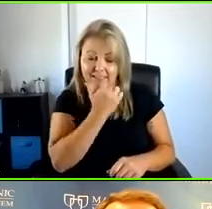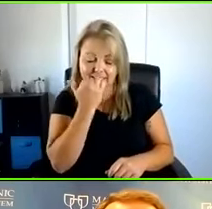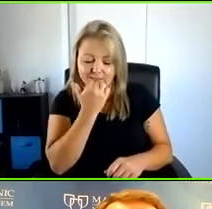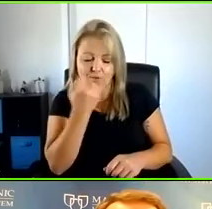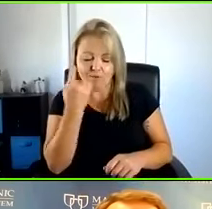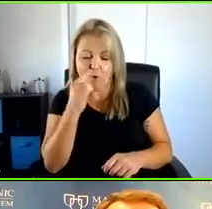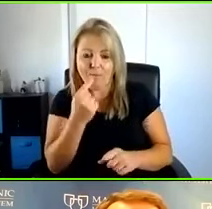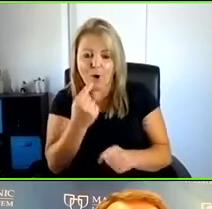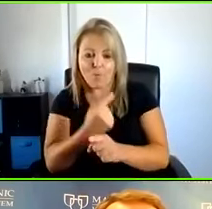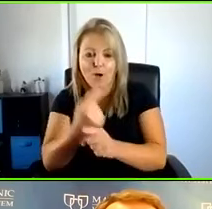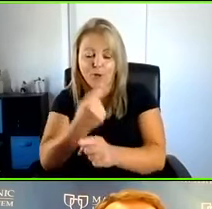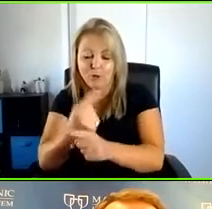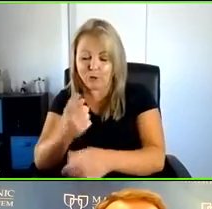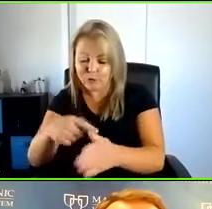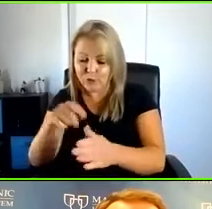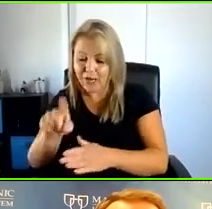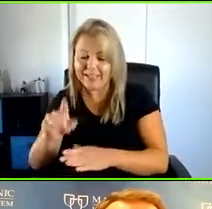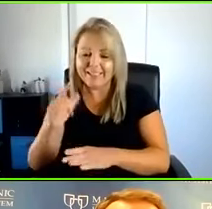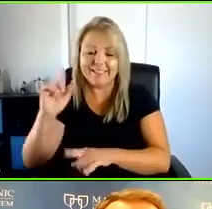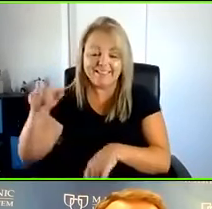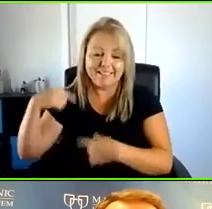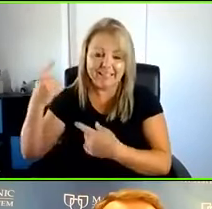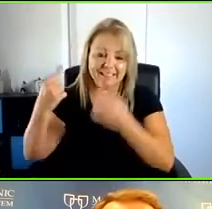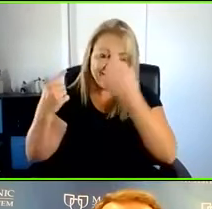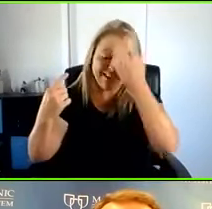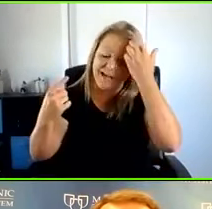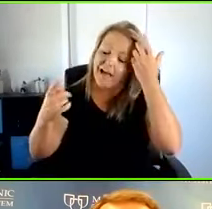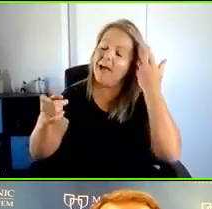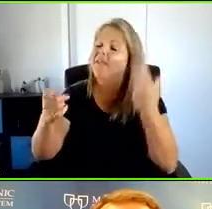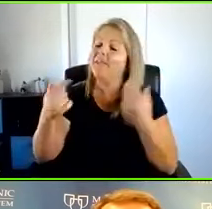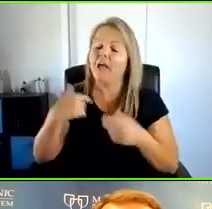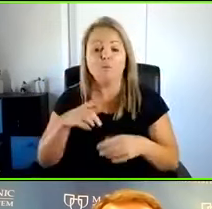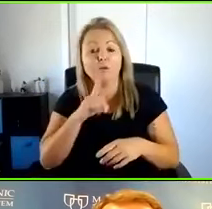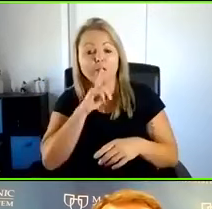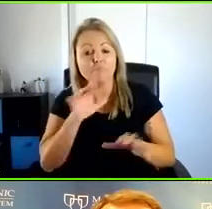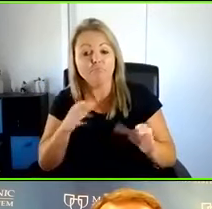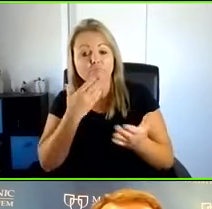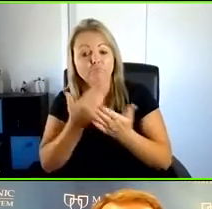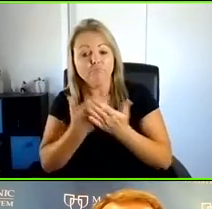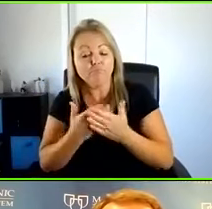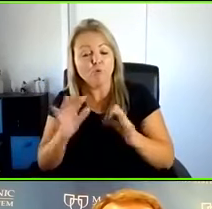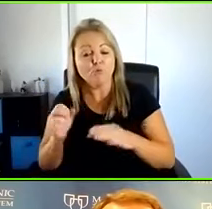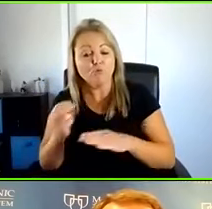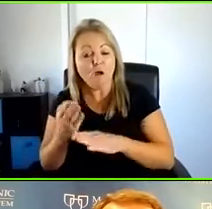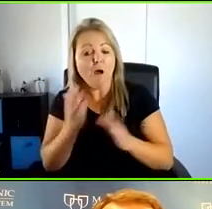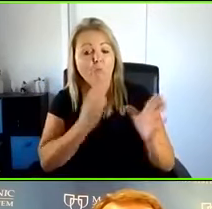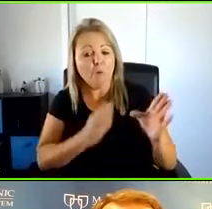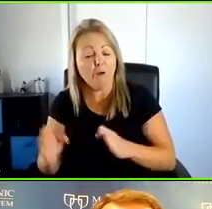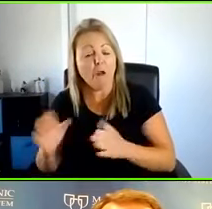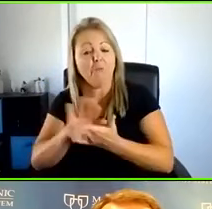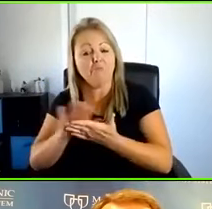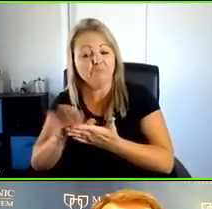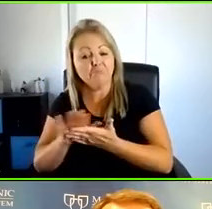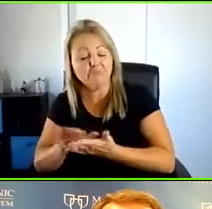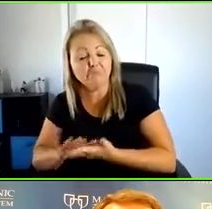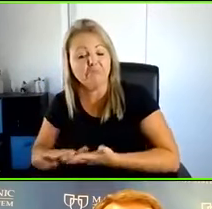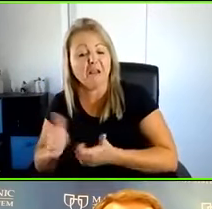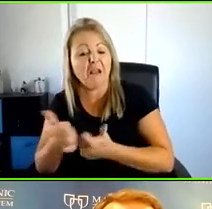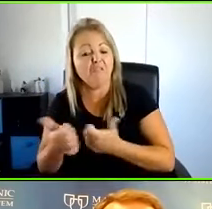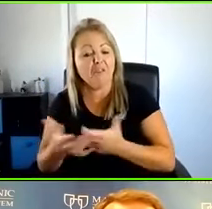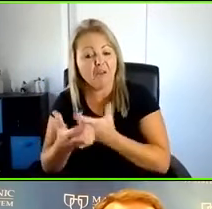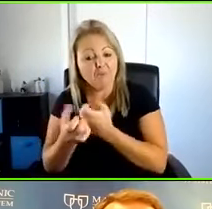since the COVID crisis, and they handled it quite well and did a very good job, and everything was clean and